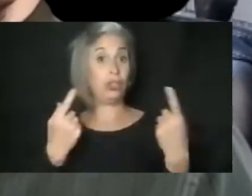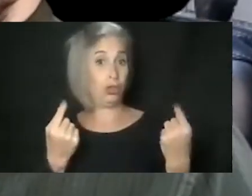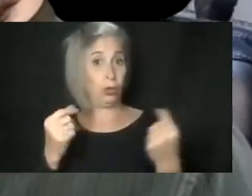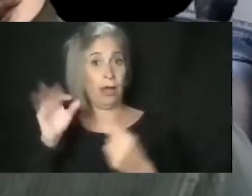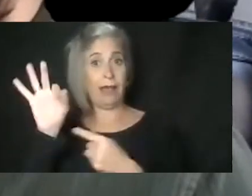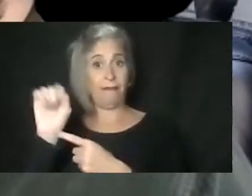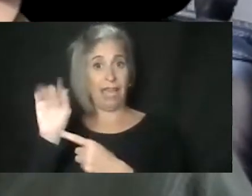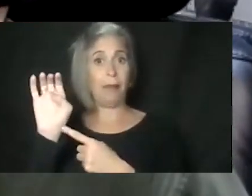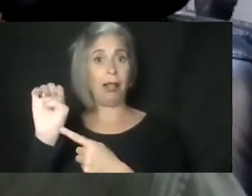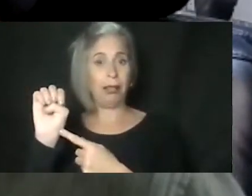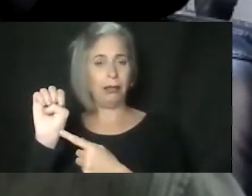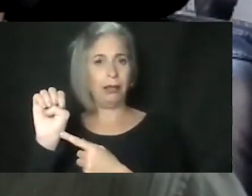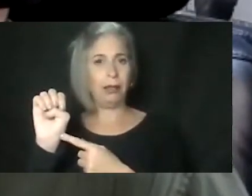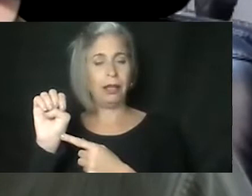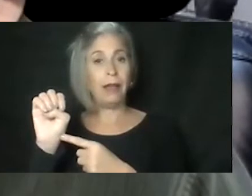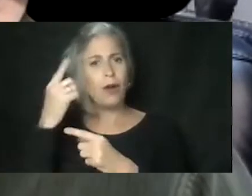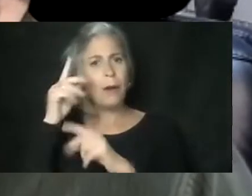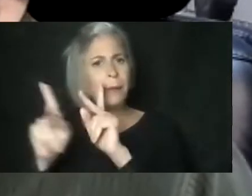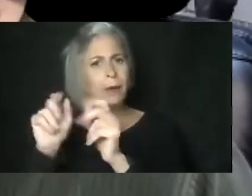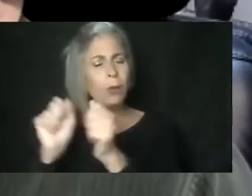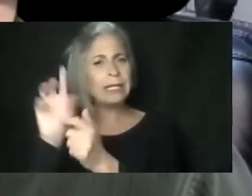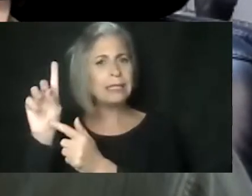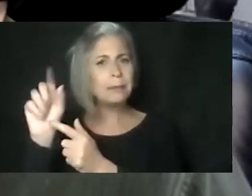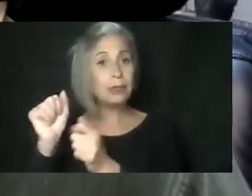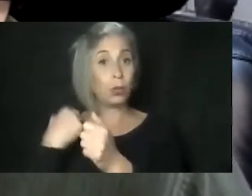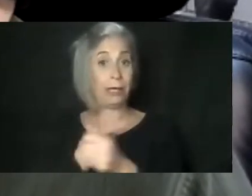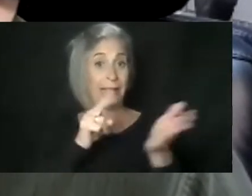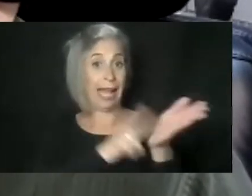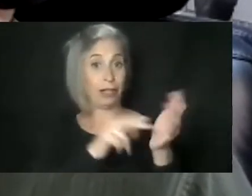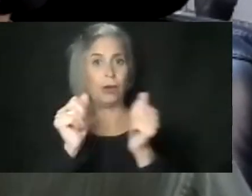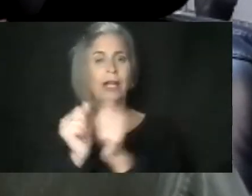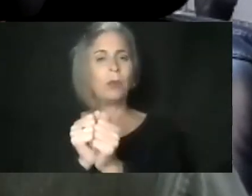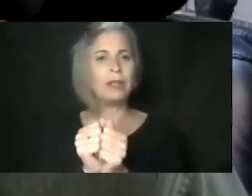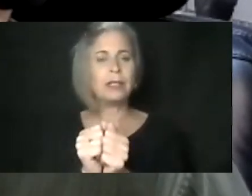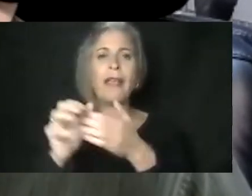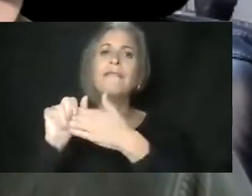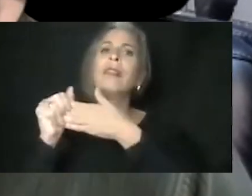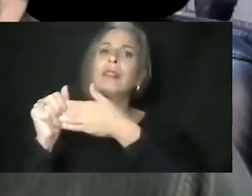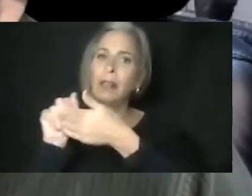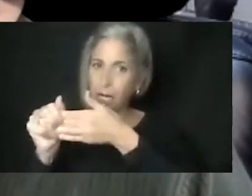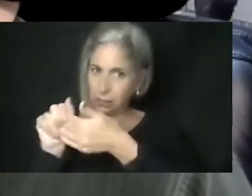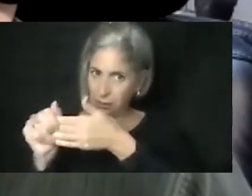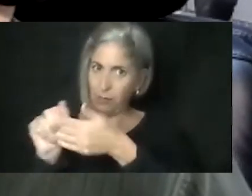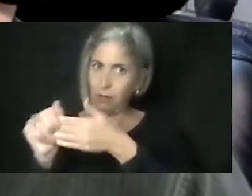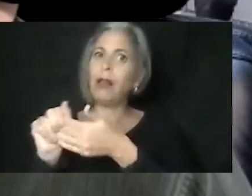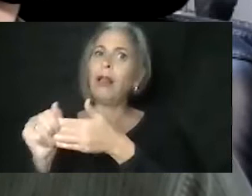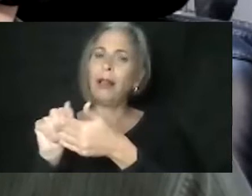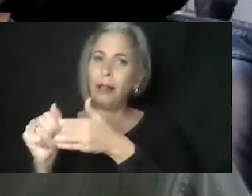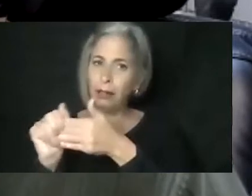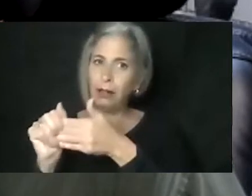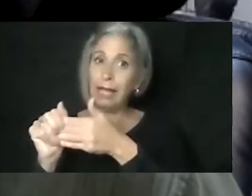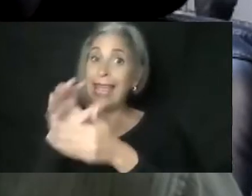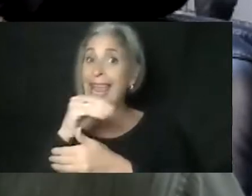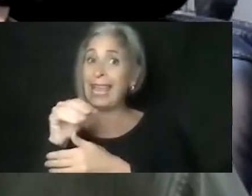for the people with disabilities that we contract with, it's very flexible, and it's very on